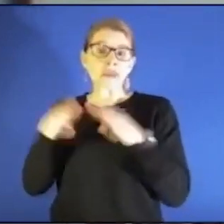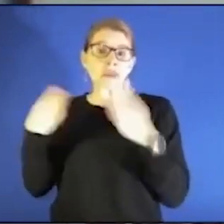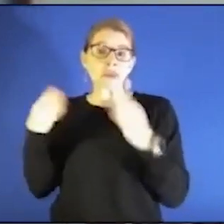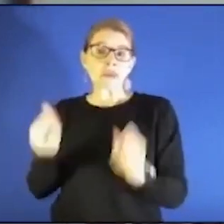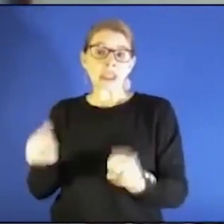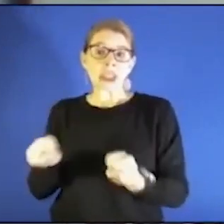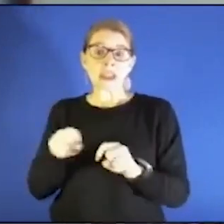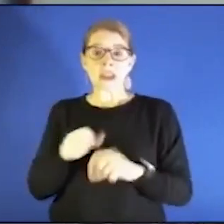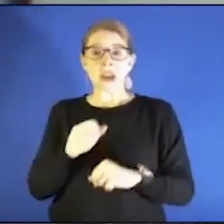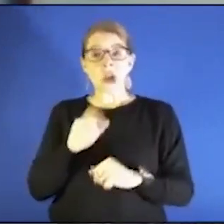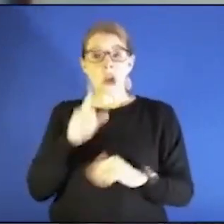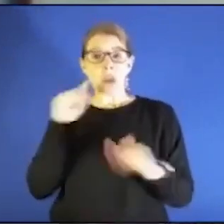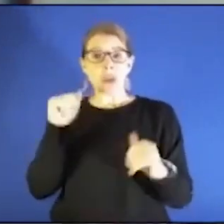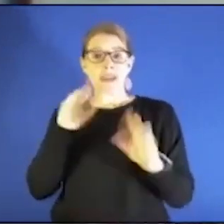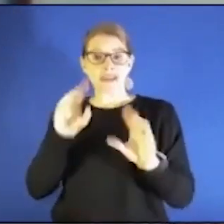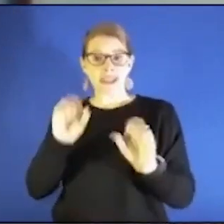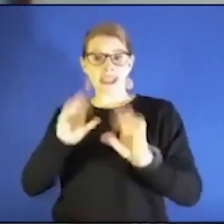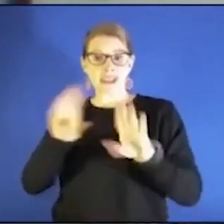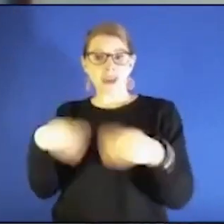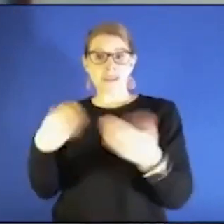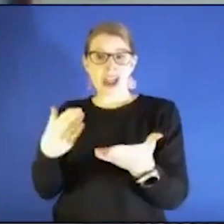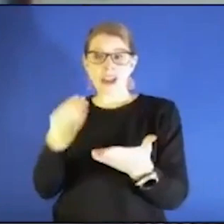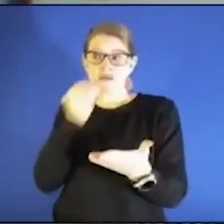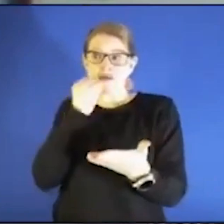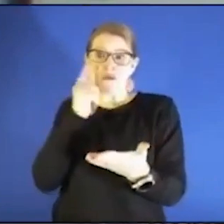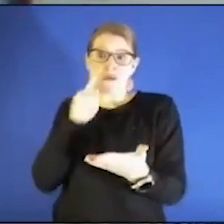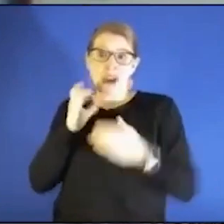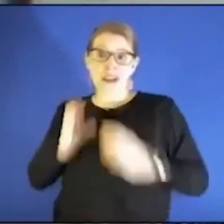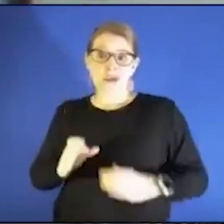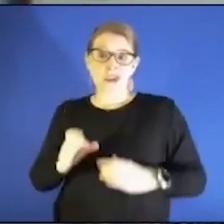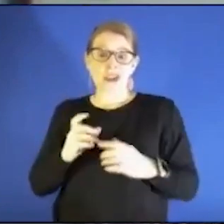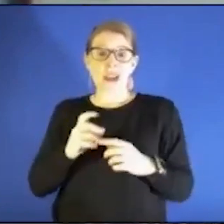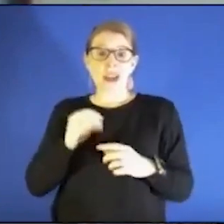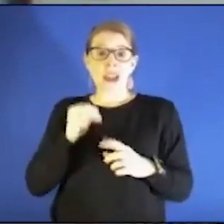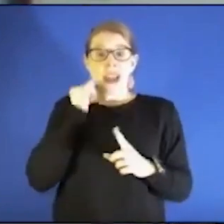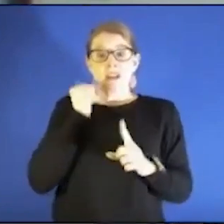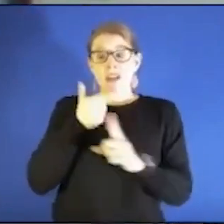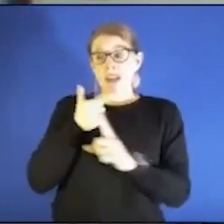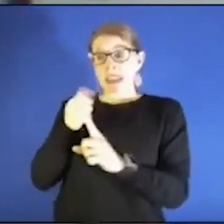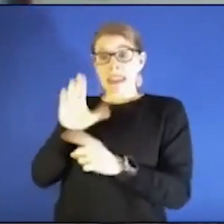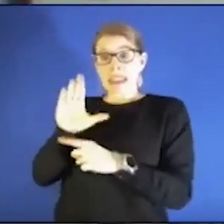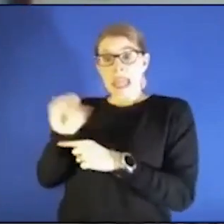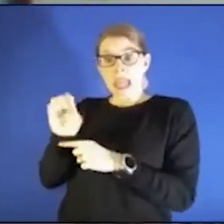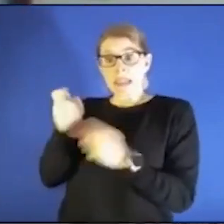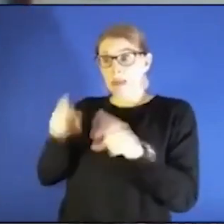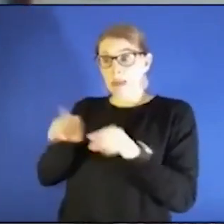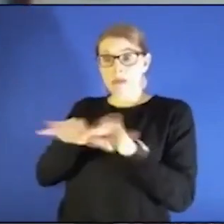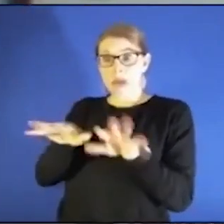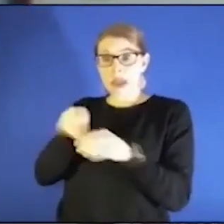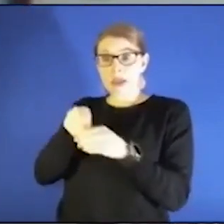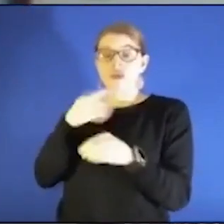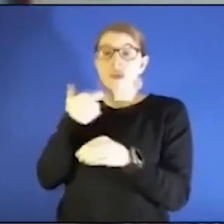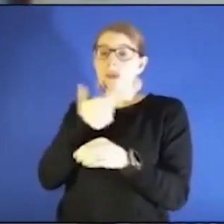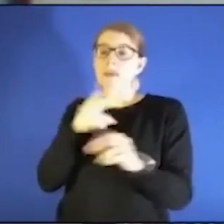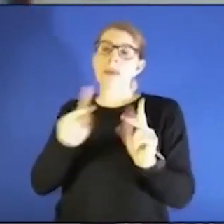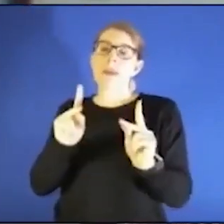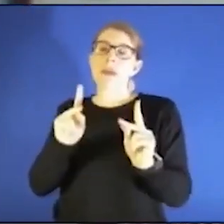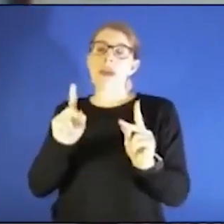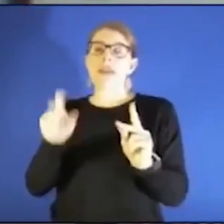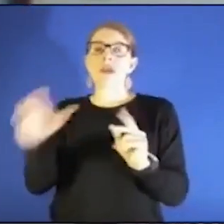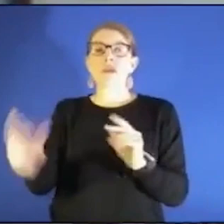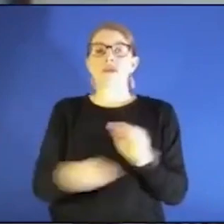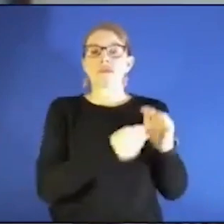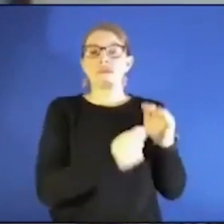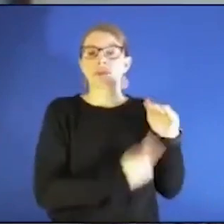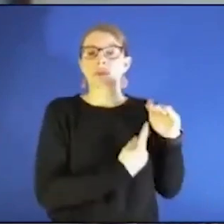customers, not just because of cases, but if you have a case in a restaurant, then you have people that have to isolate who've been